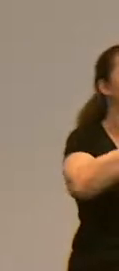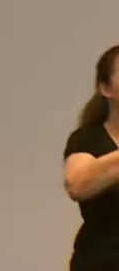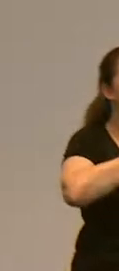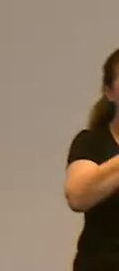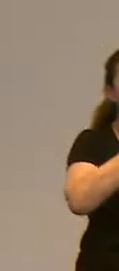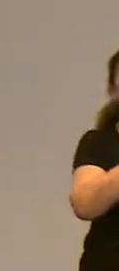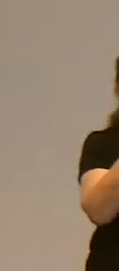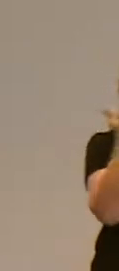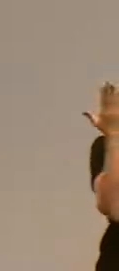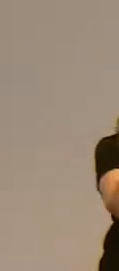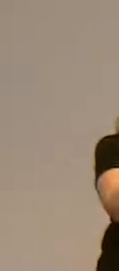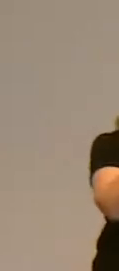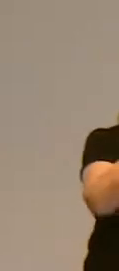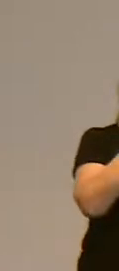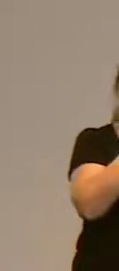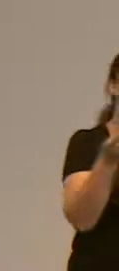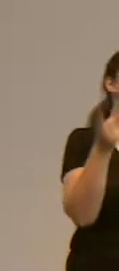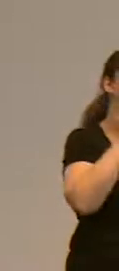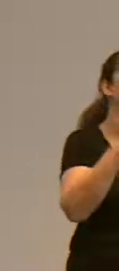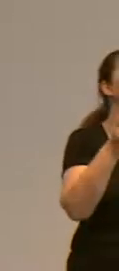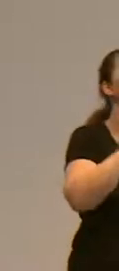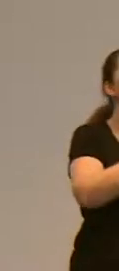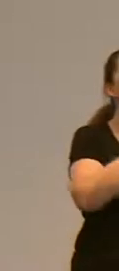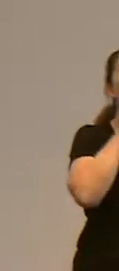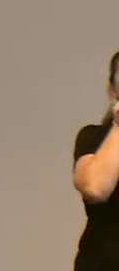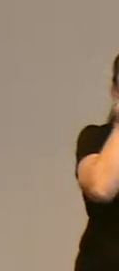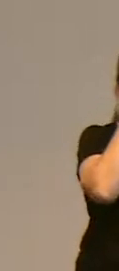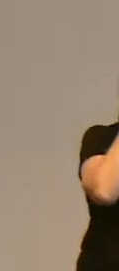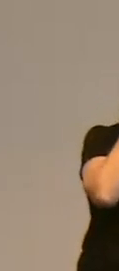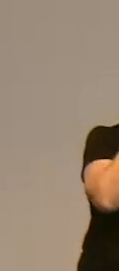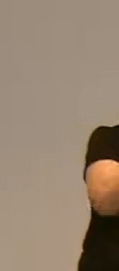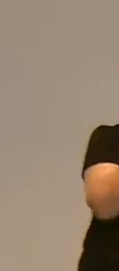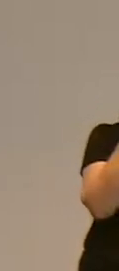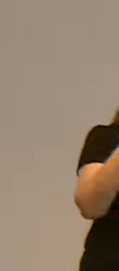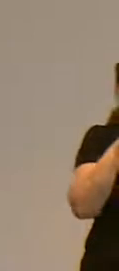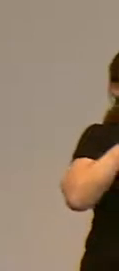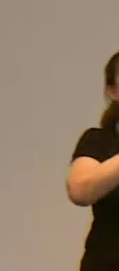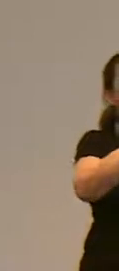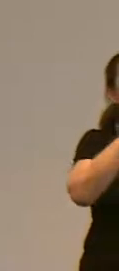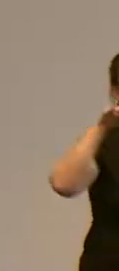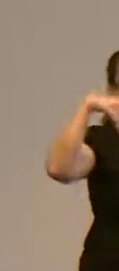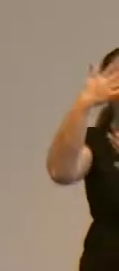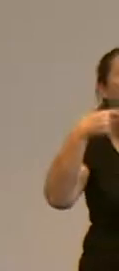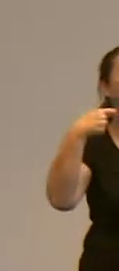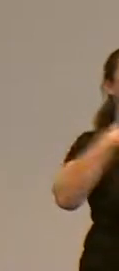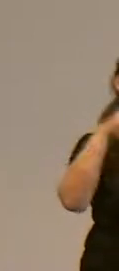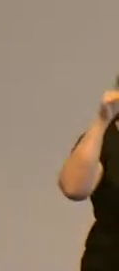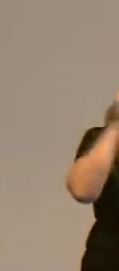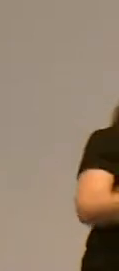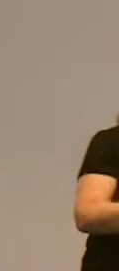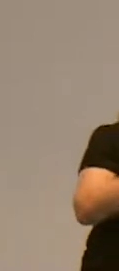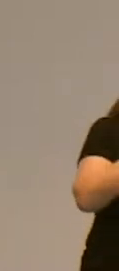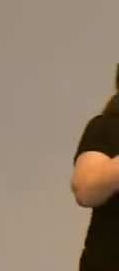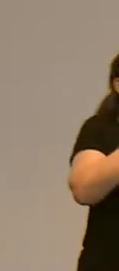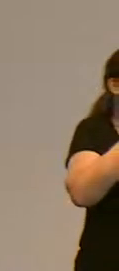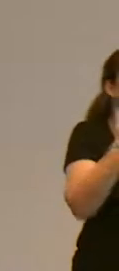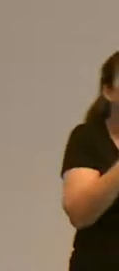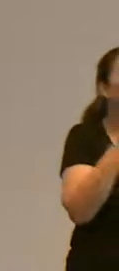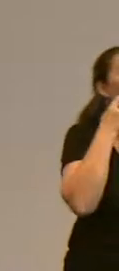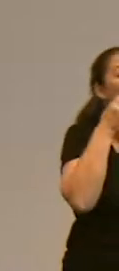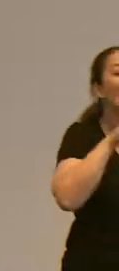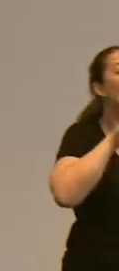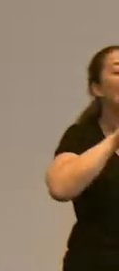and coupled with uncertainty and struggle against uncertainty we walk